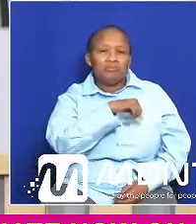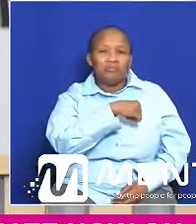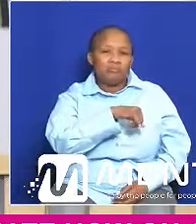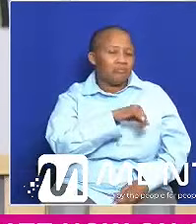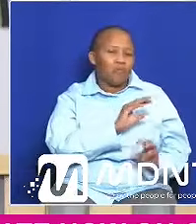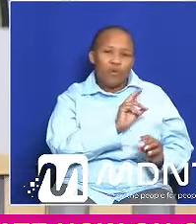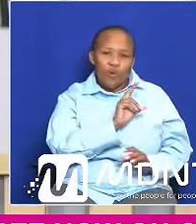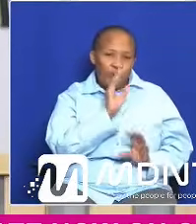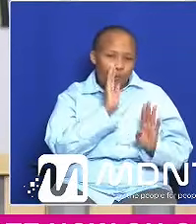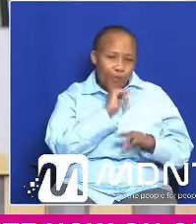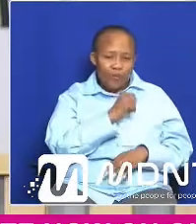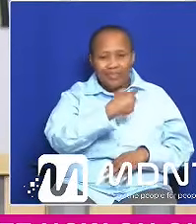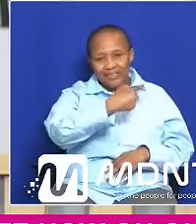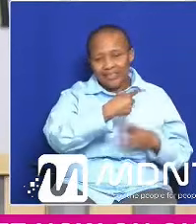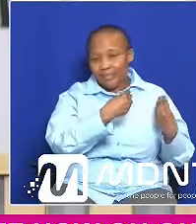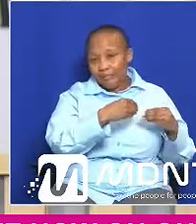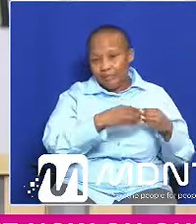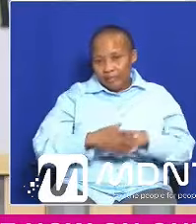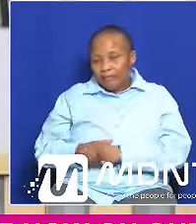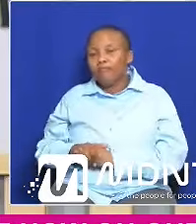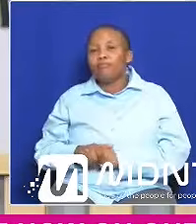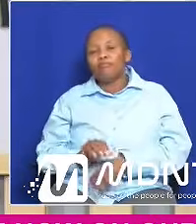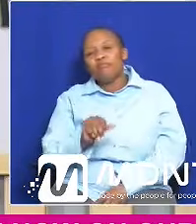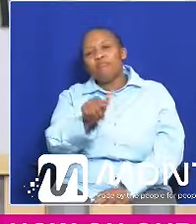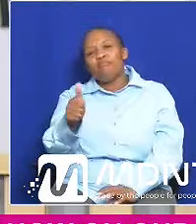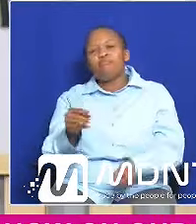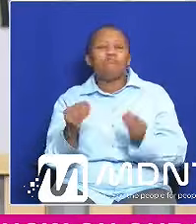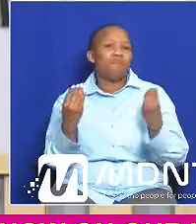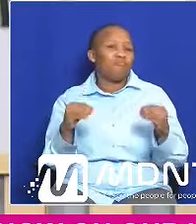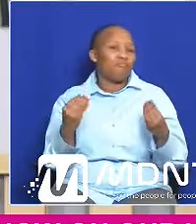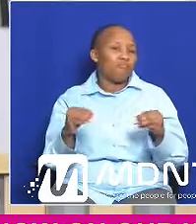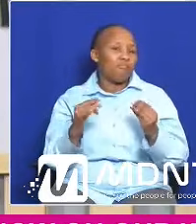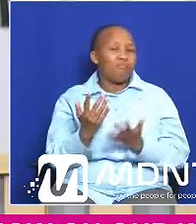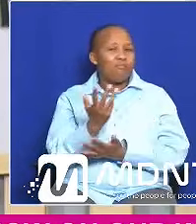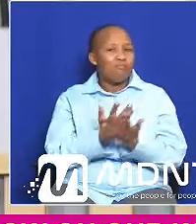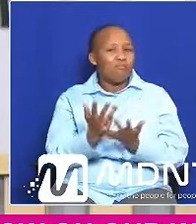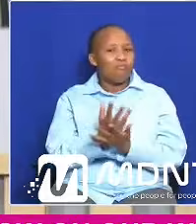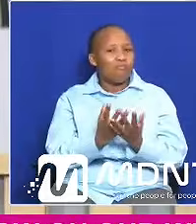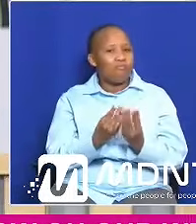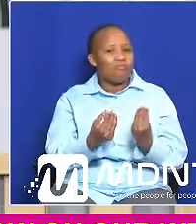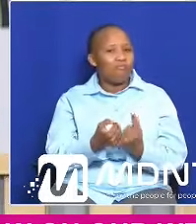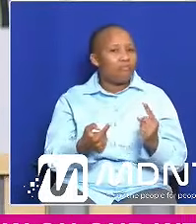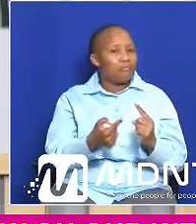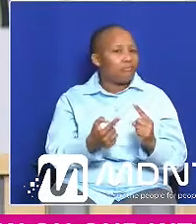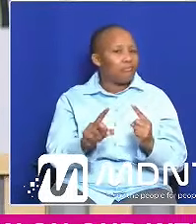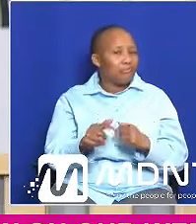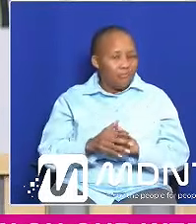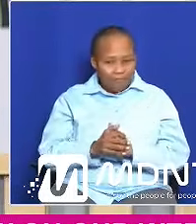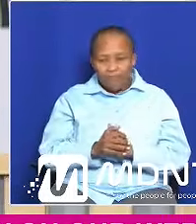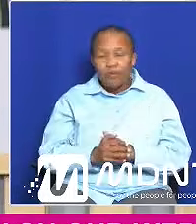Okay, so what other business interests did you discuss? Or do you discuss? Not let me say did,